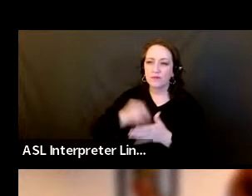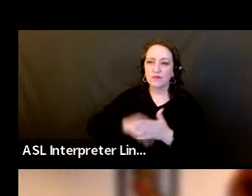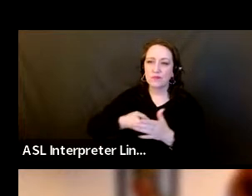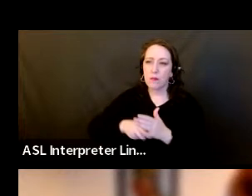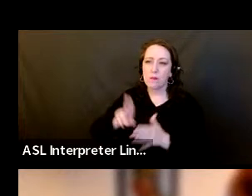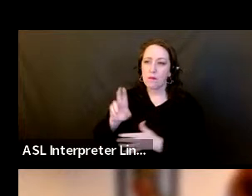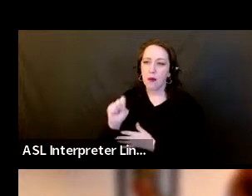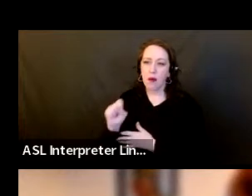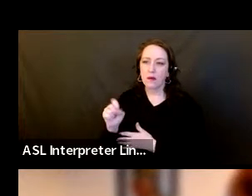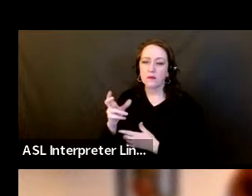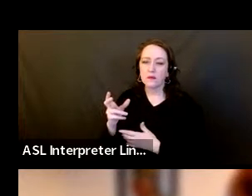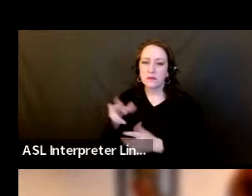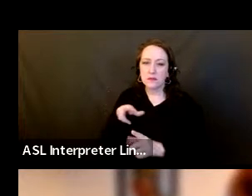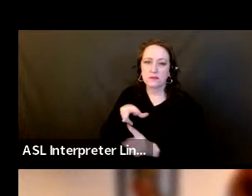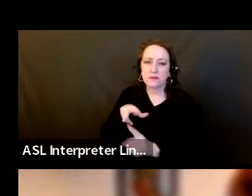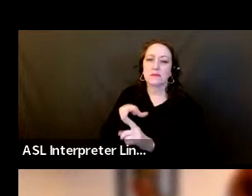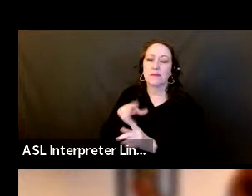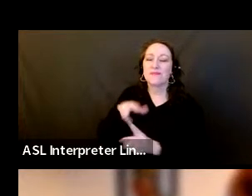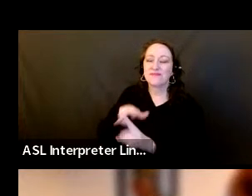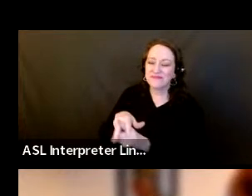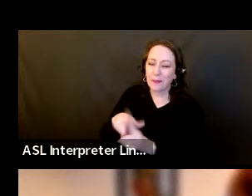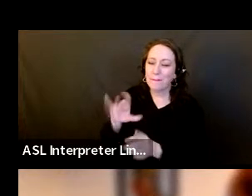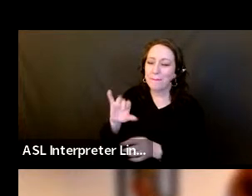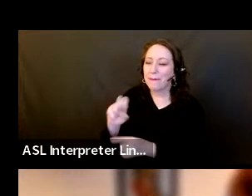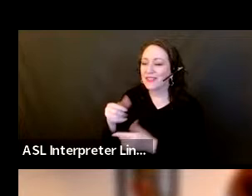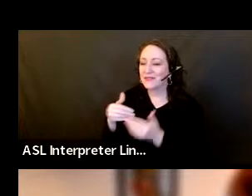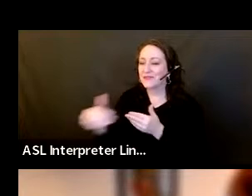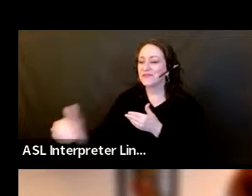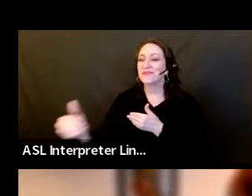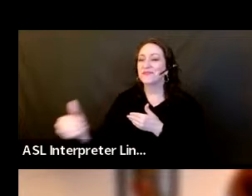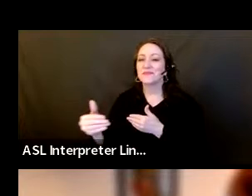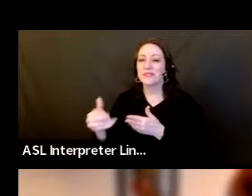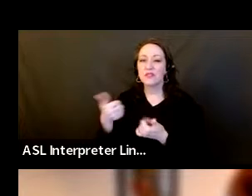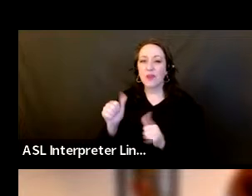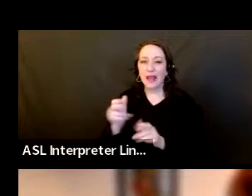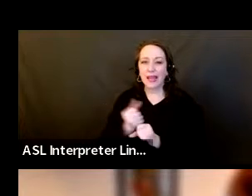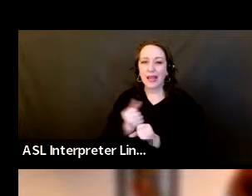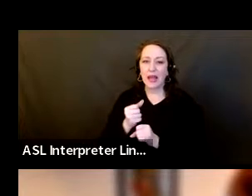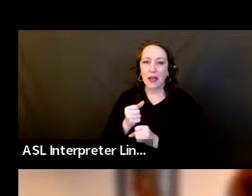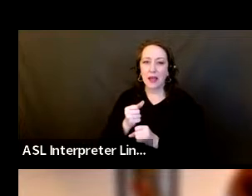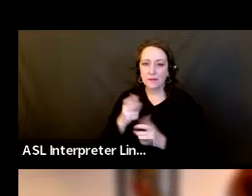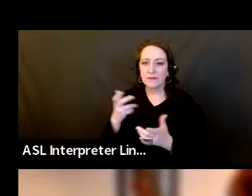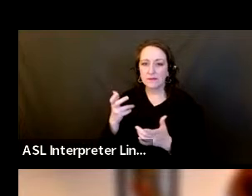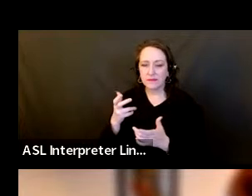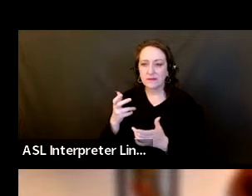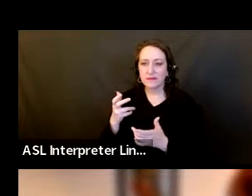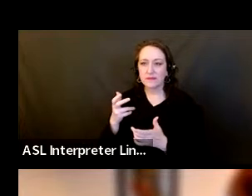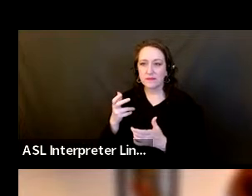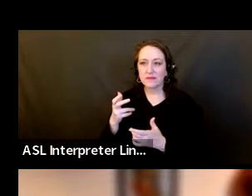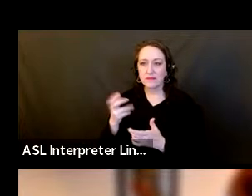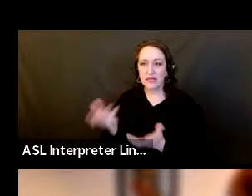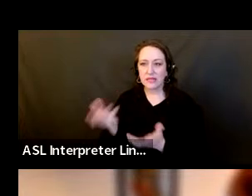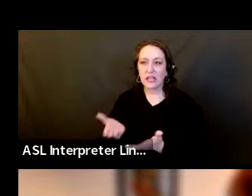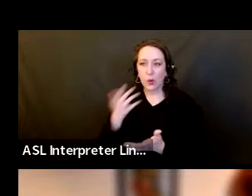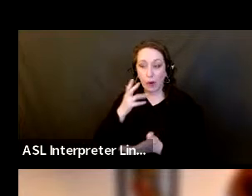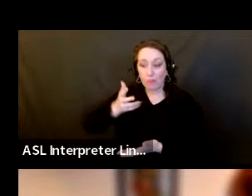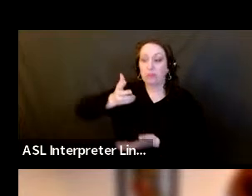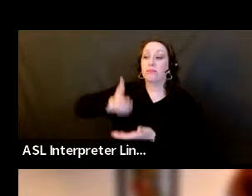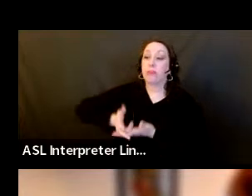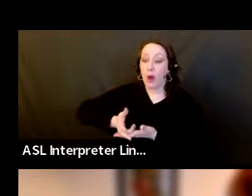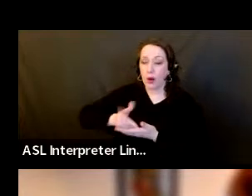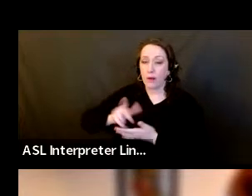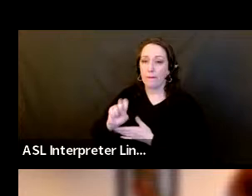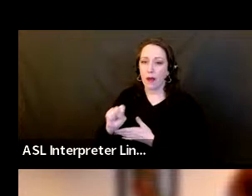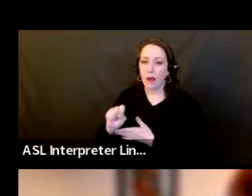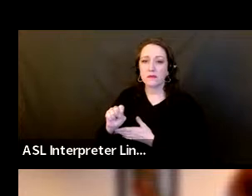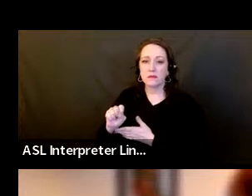buses going forward because we're working together with CARB and everyone and Valley Air to make sure that when we purchase buses, there